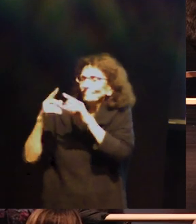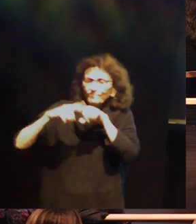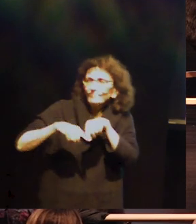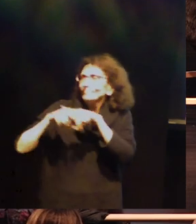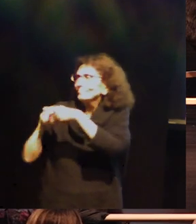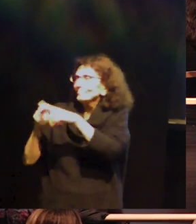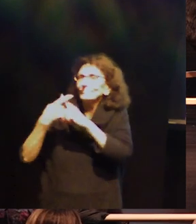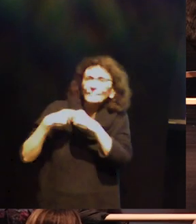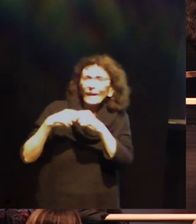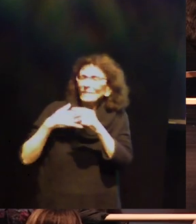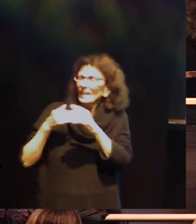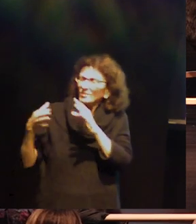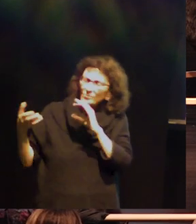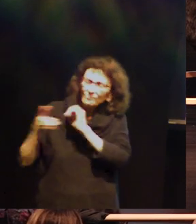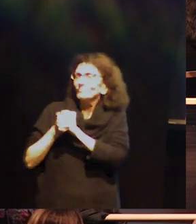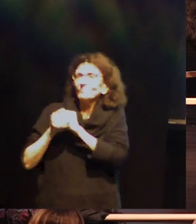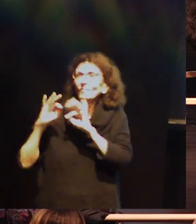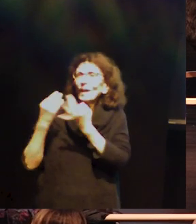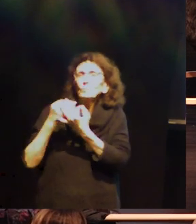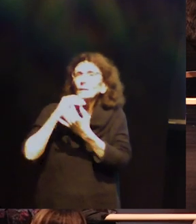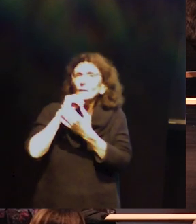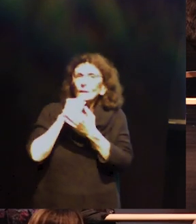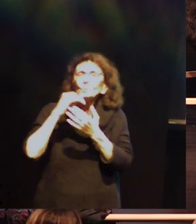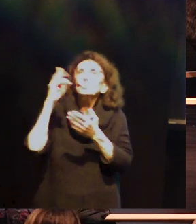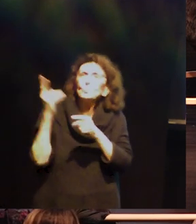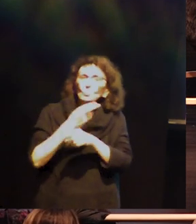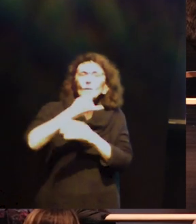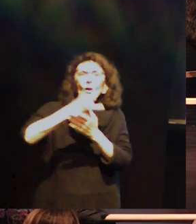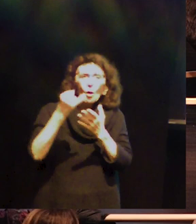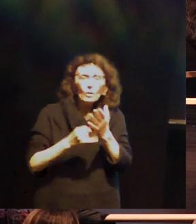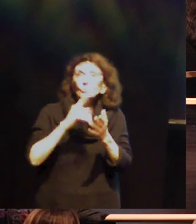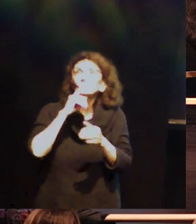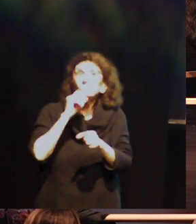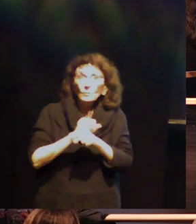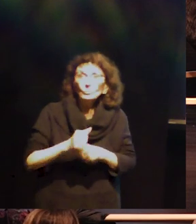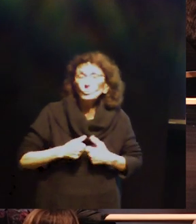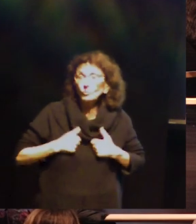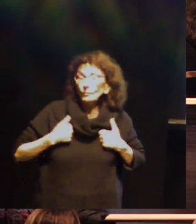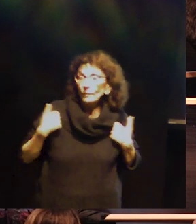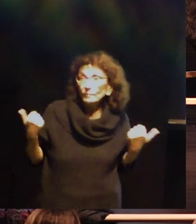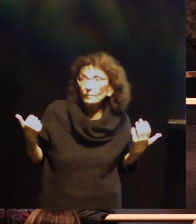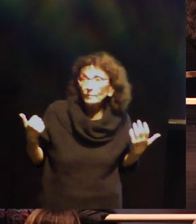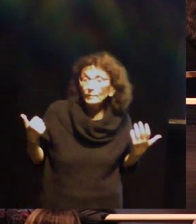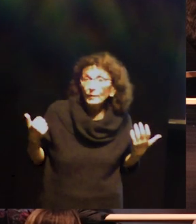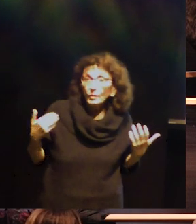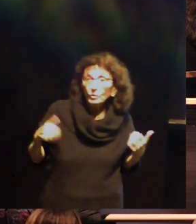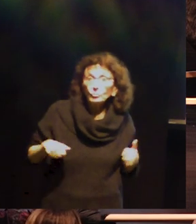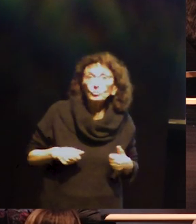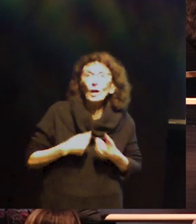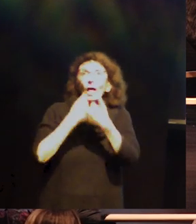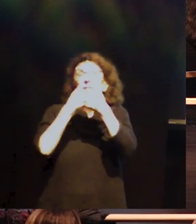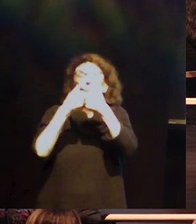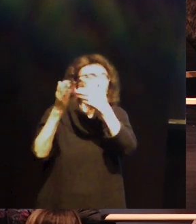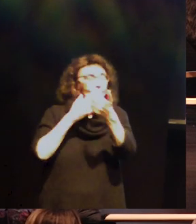using art as, you know, not an esoteric way, but an actual way to survive and move past any hurdle, whether it's physical